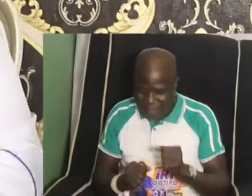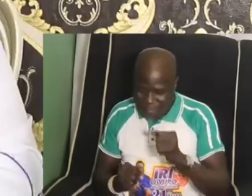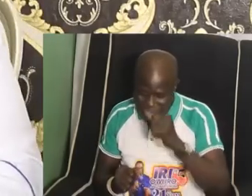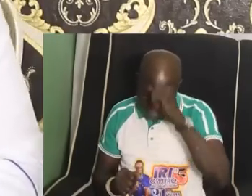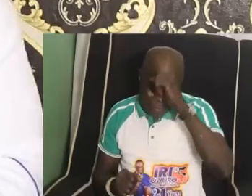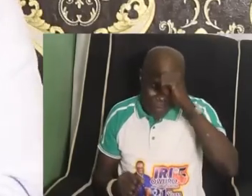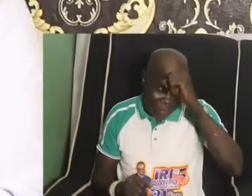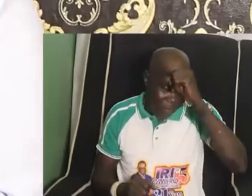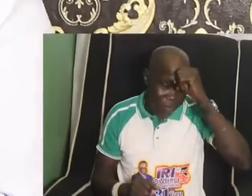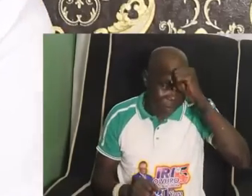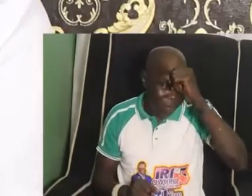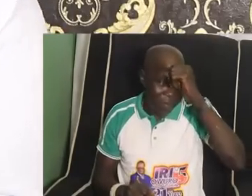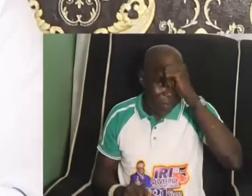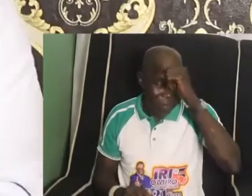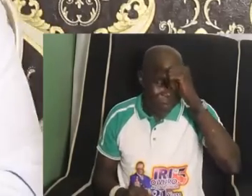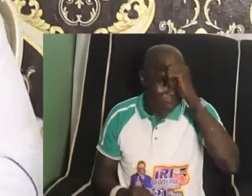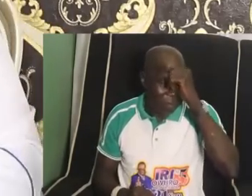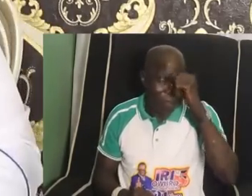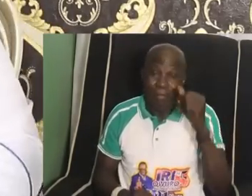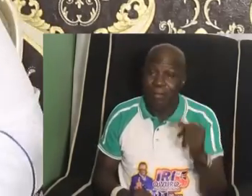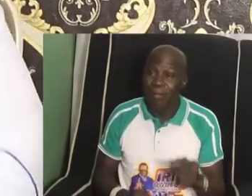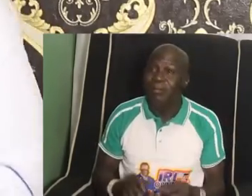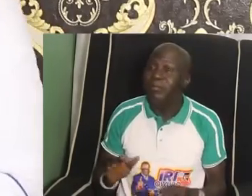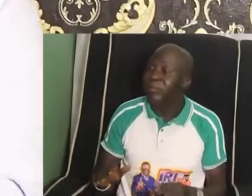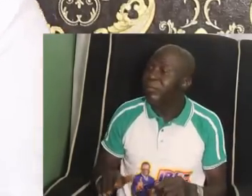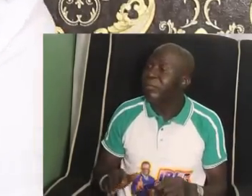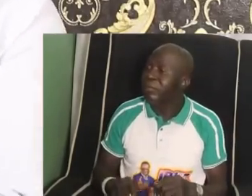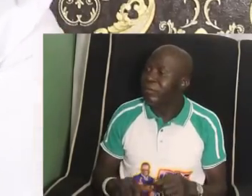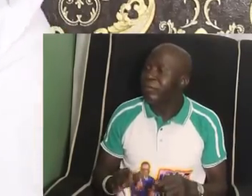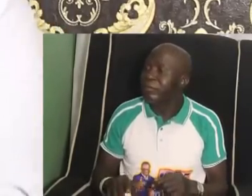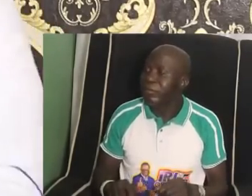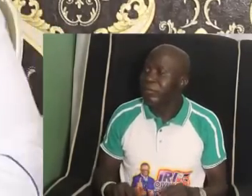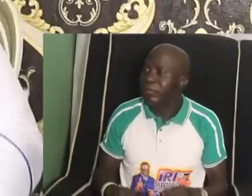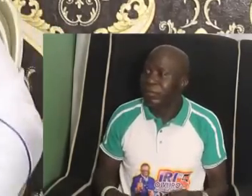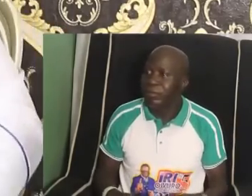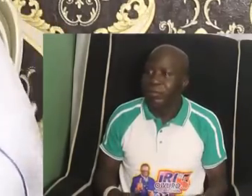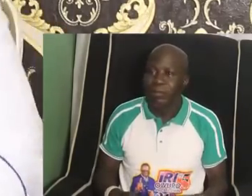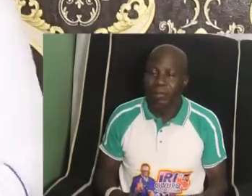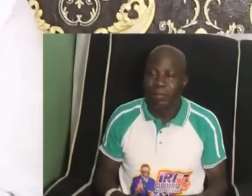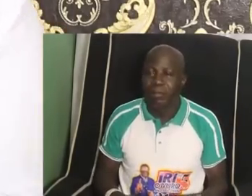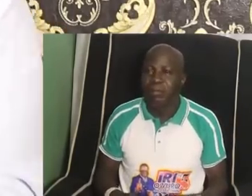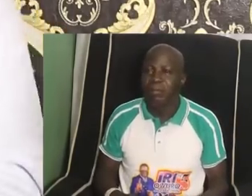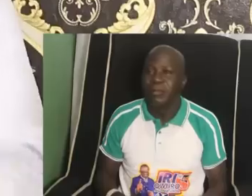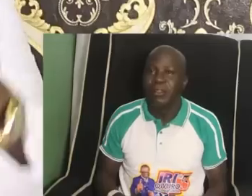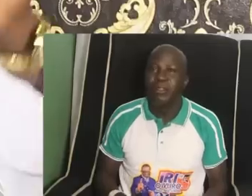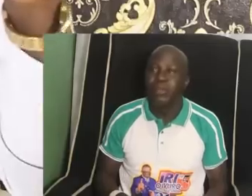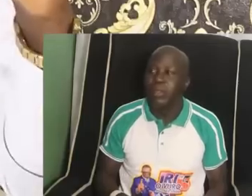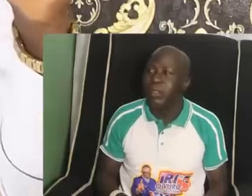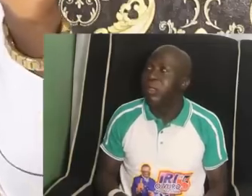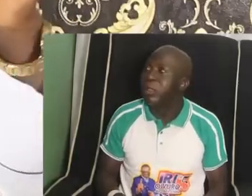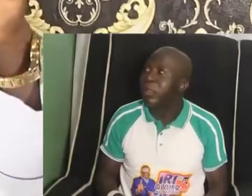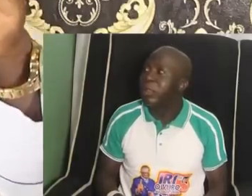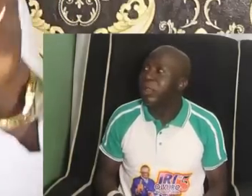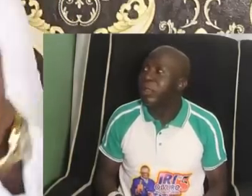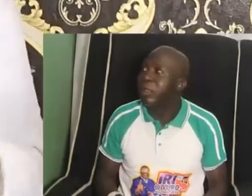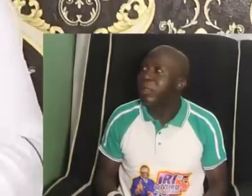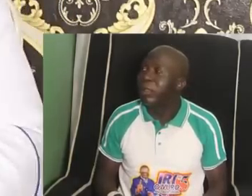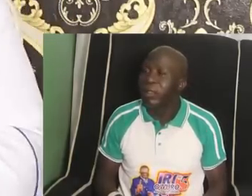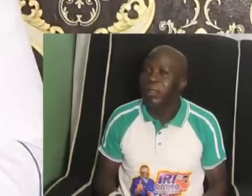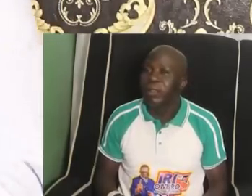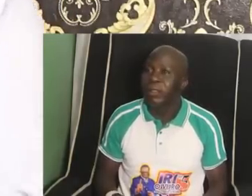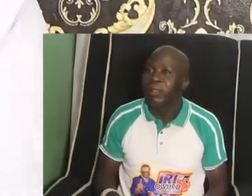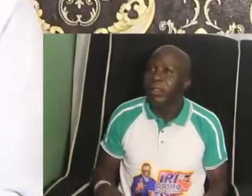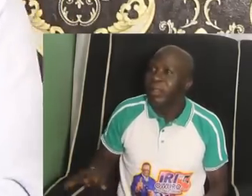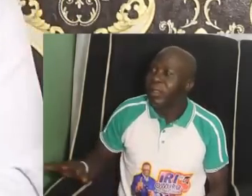Koso babire, kosi bababire, komaso lorun bire. Igwe,